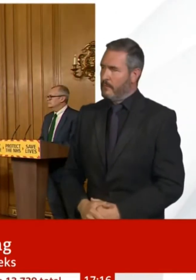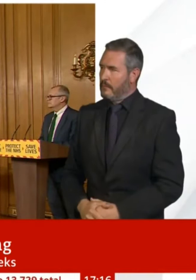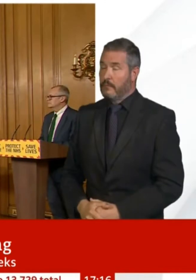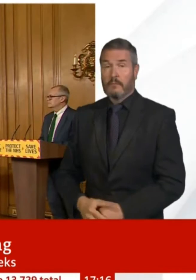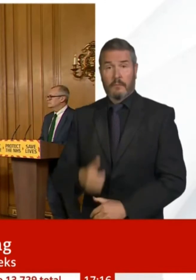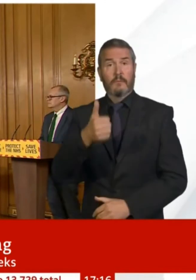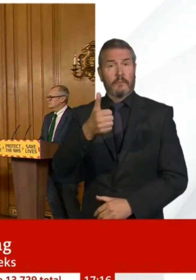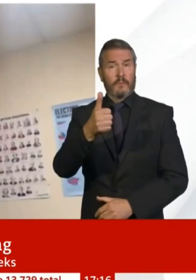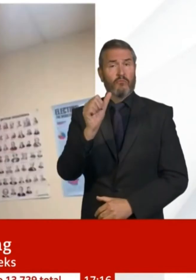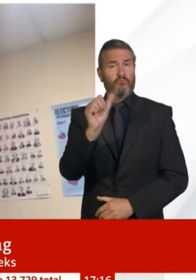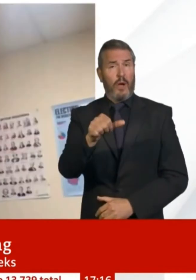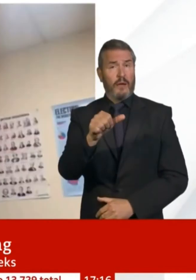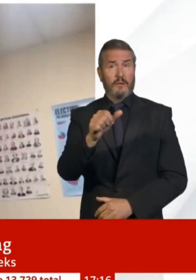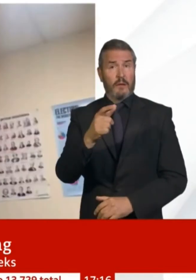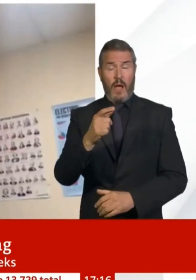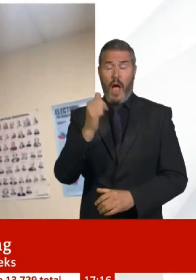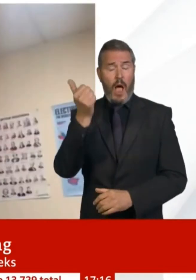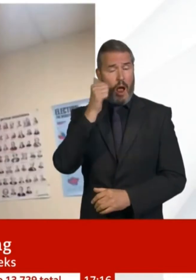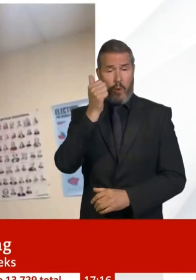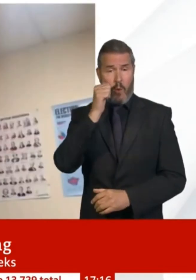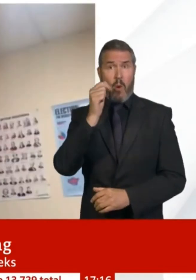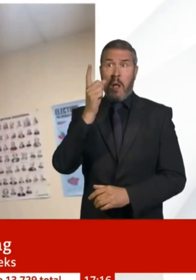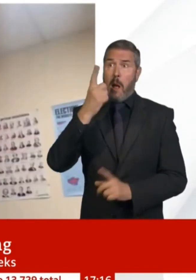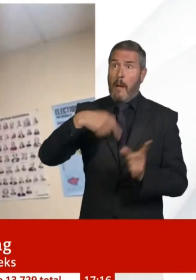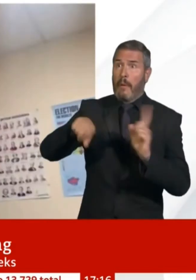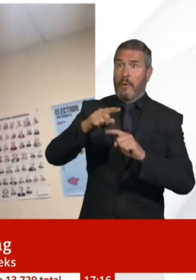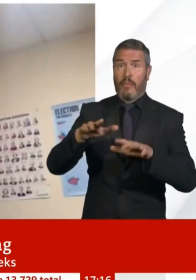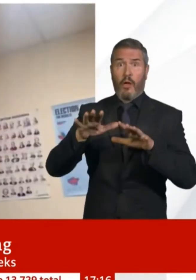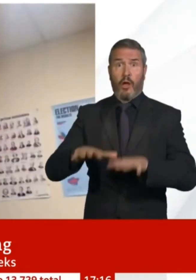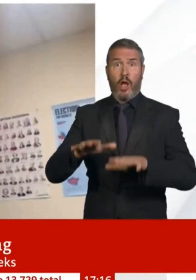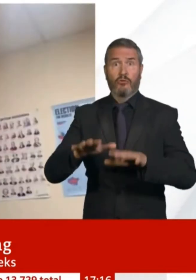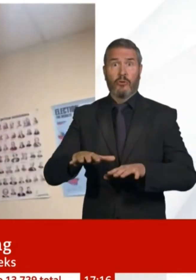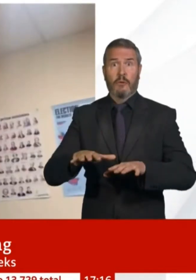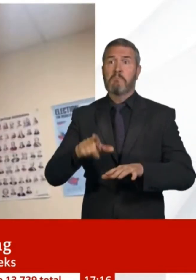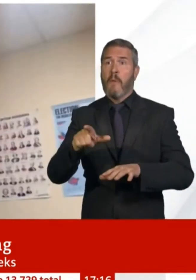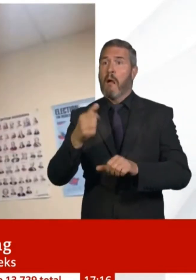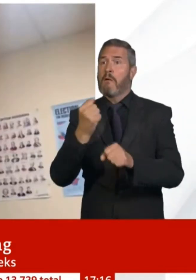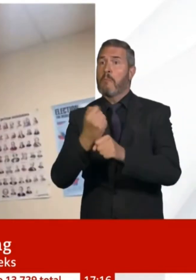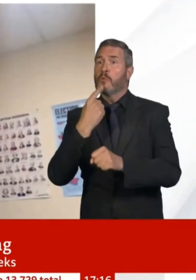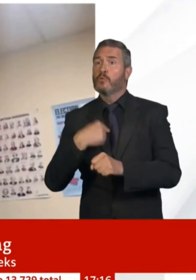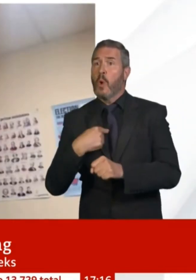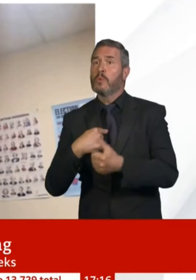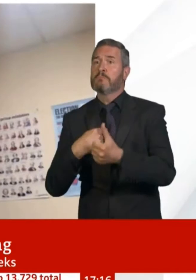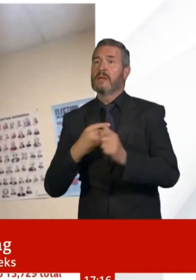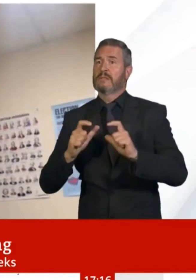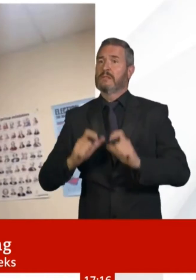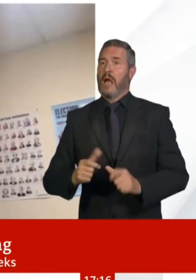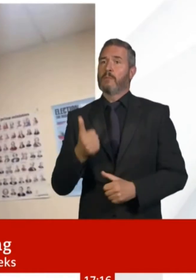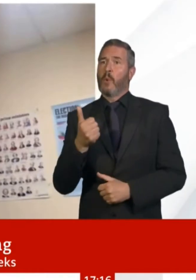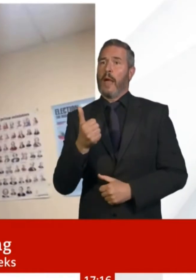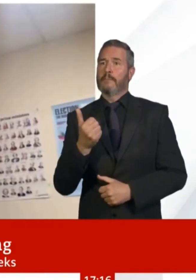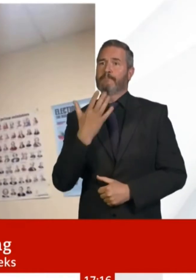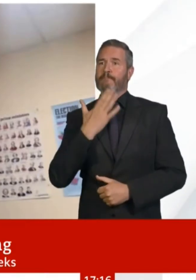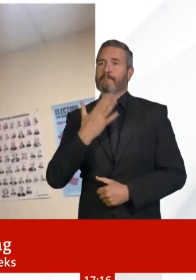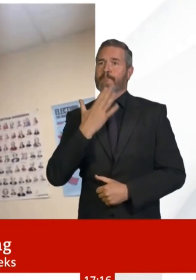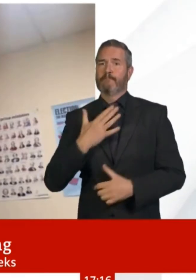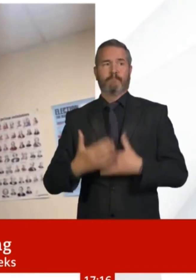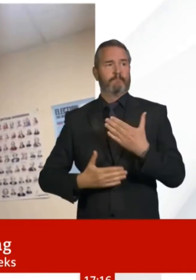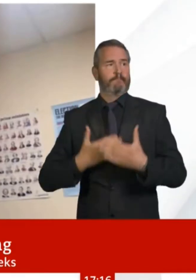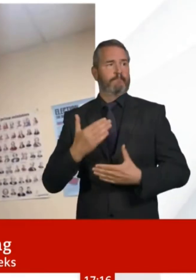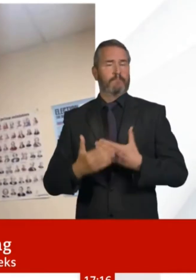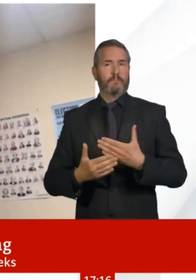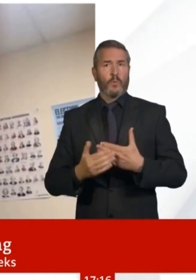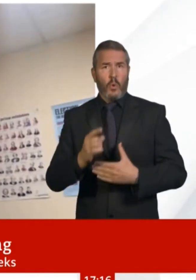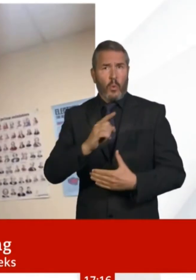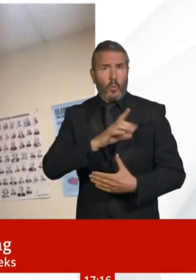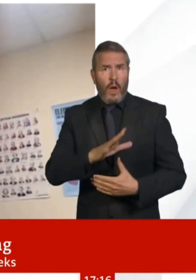people have overwhelmingly listened to the government's guidance and followed it. Why do you think then you can't share